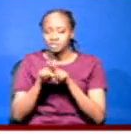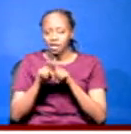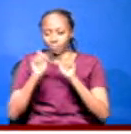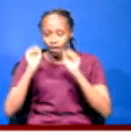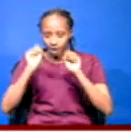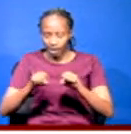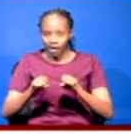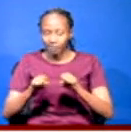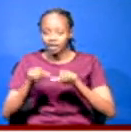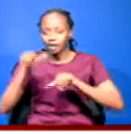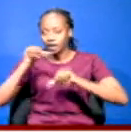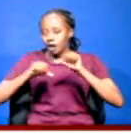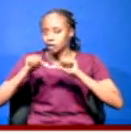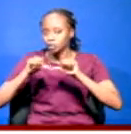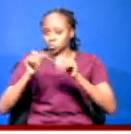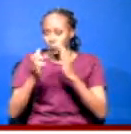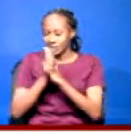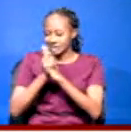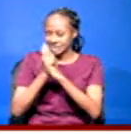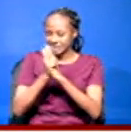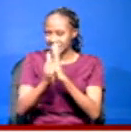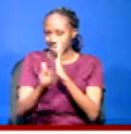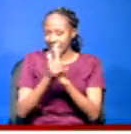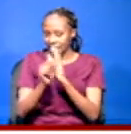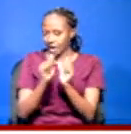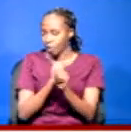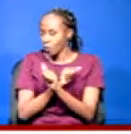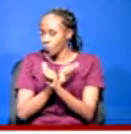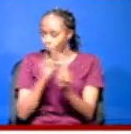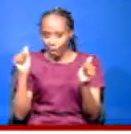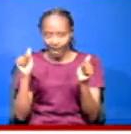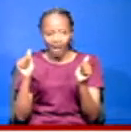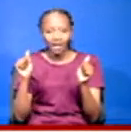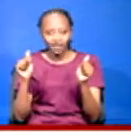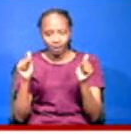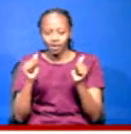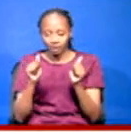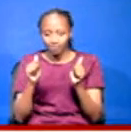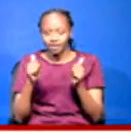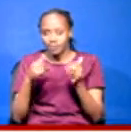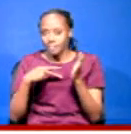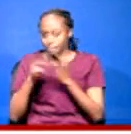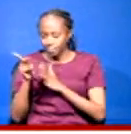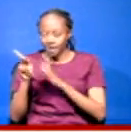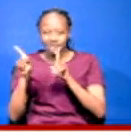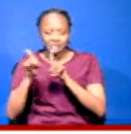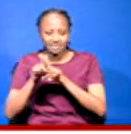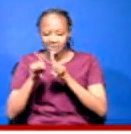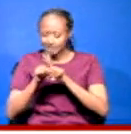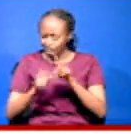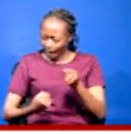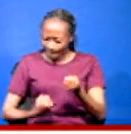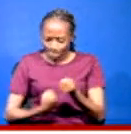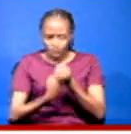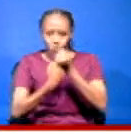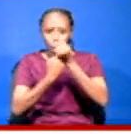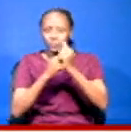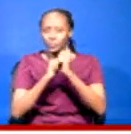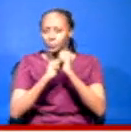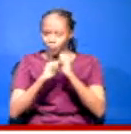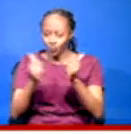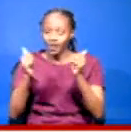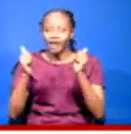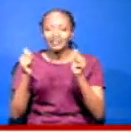skilled, well-equipped, well-paid, adequately supported, and